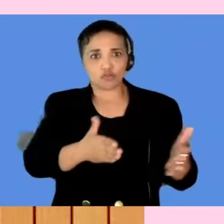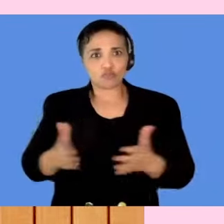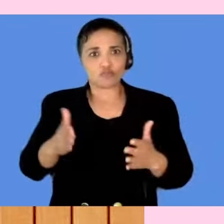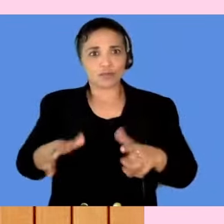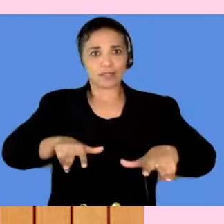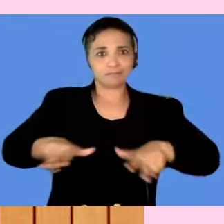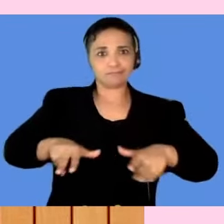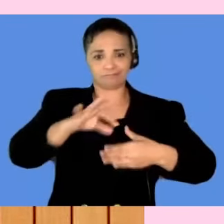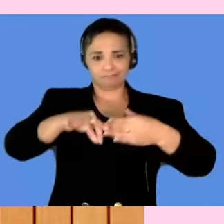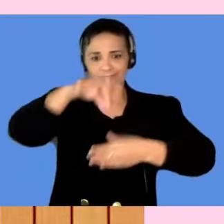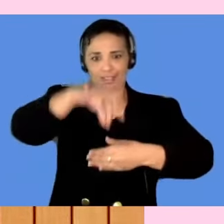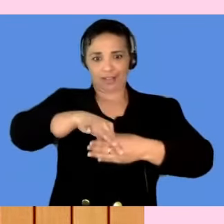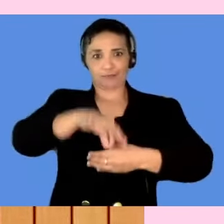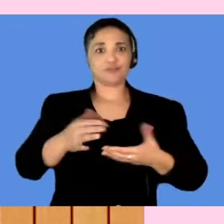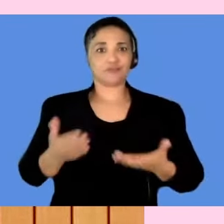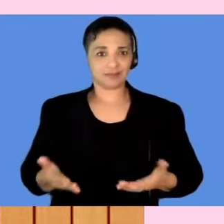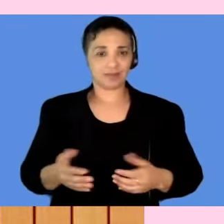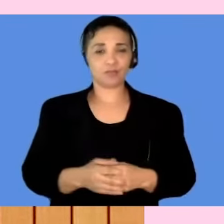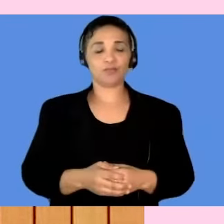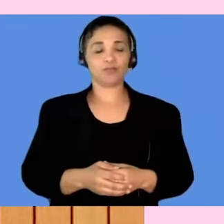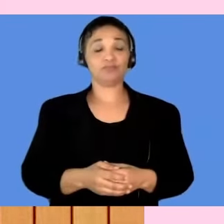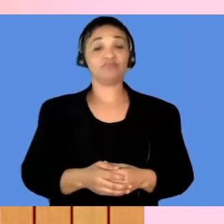at NCPEDP, we have started to